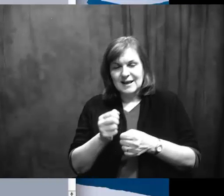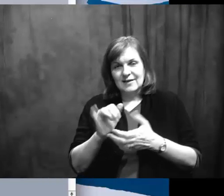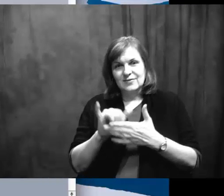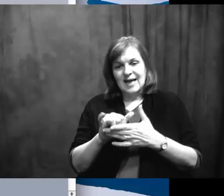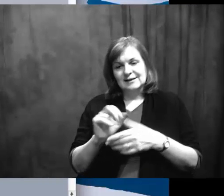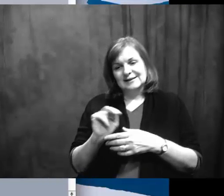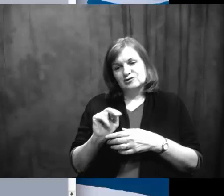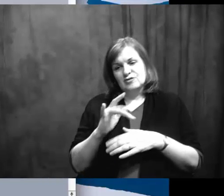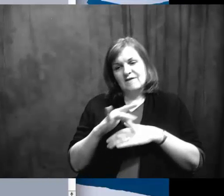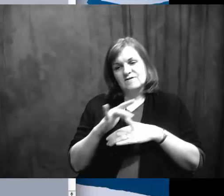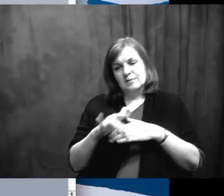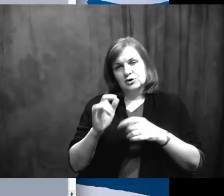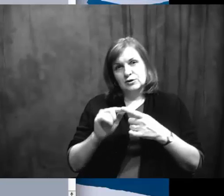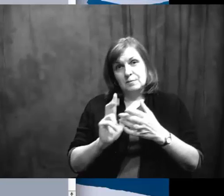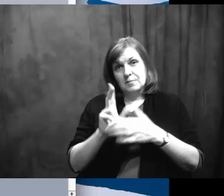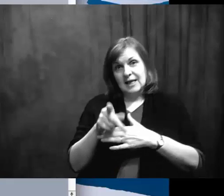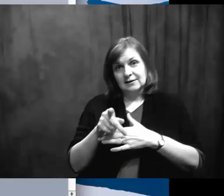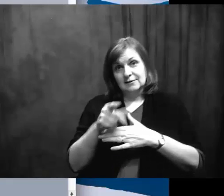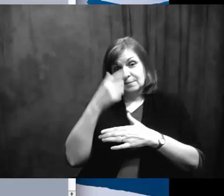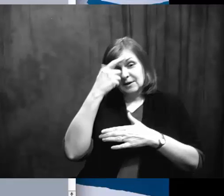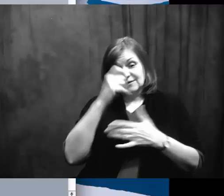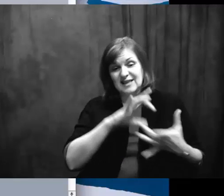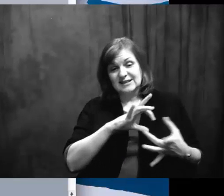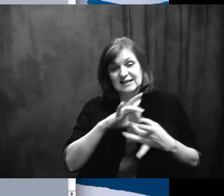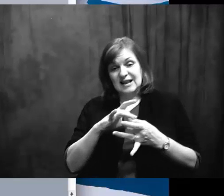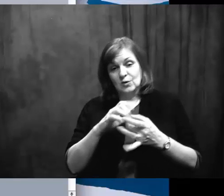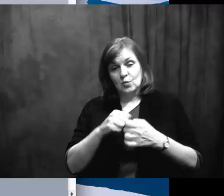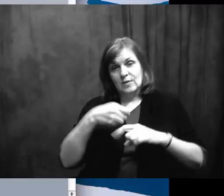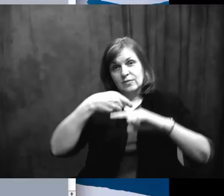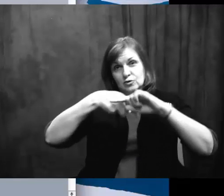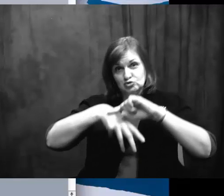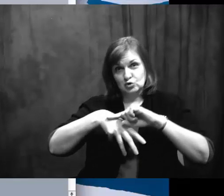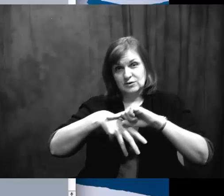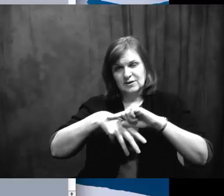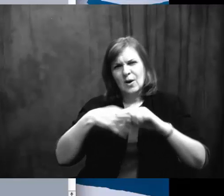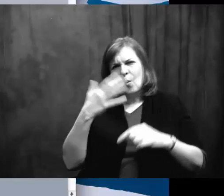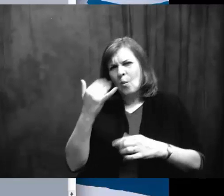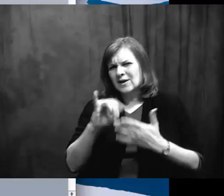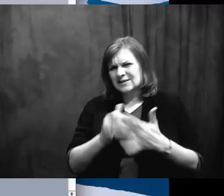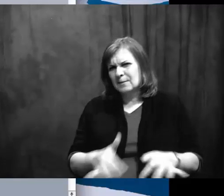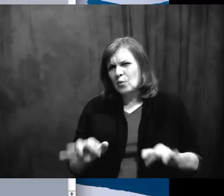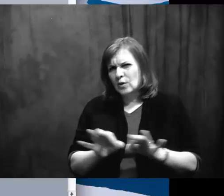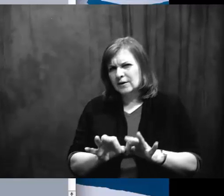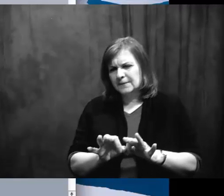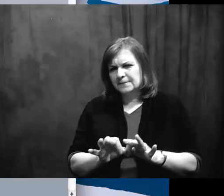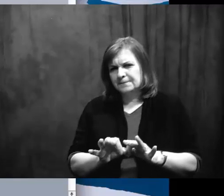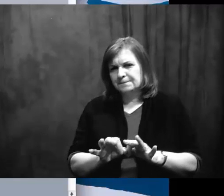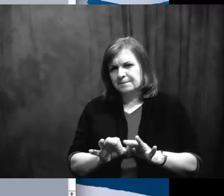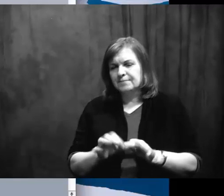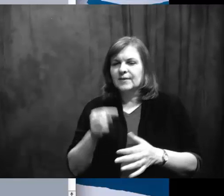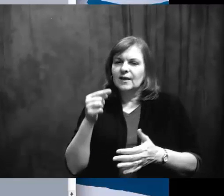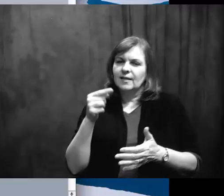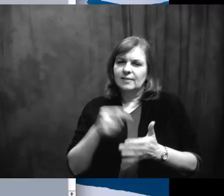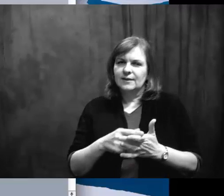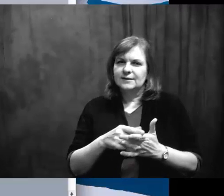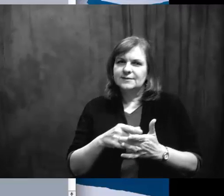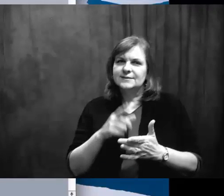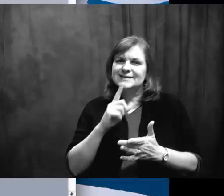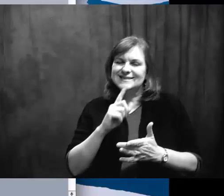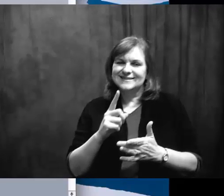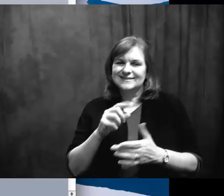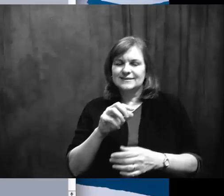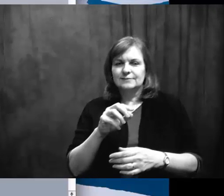very available to the plants because they're connected directly to the roots. Why is this so important? Well, again, this is a